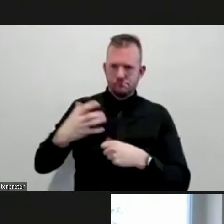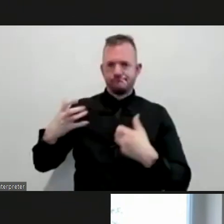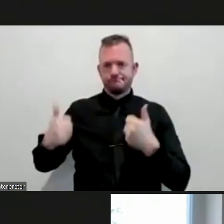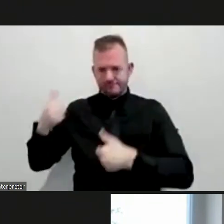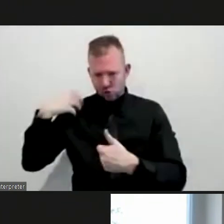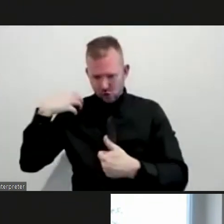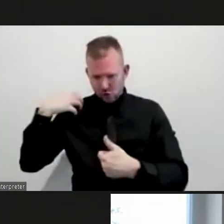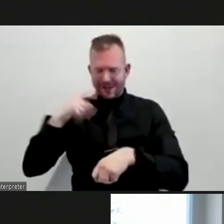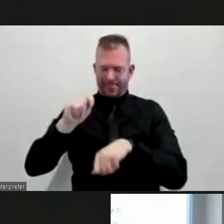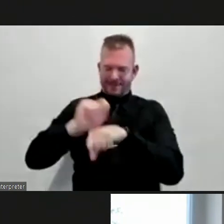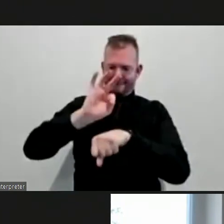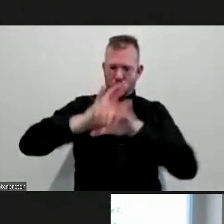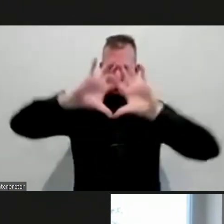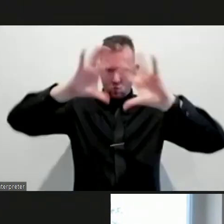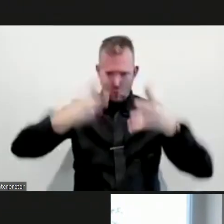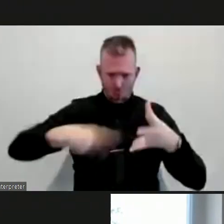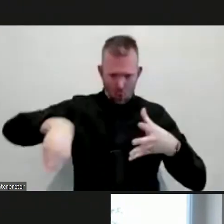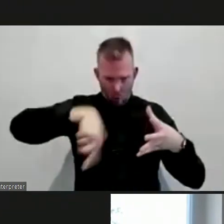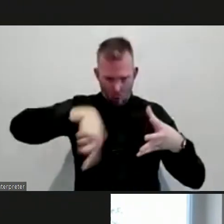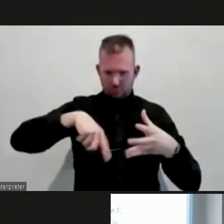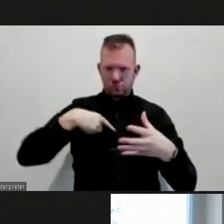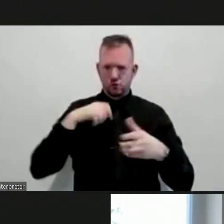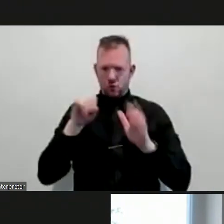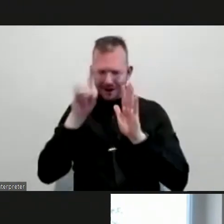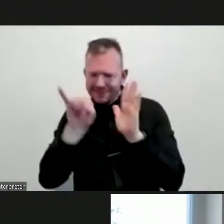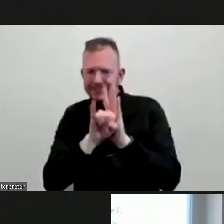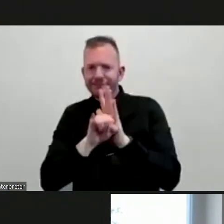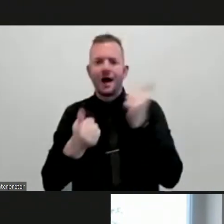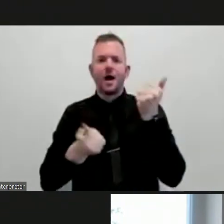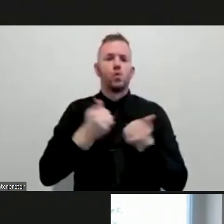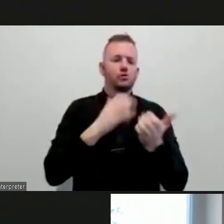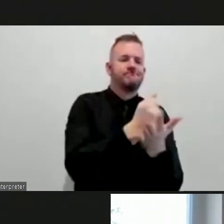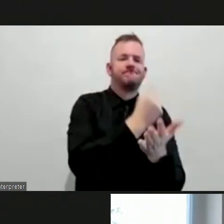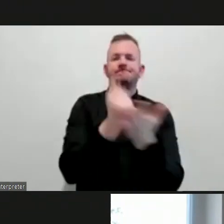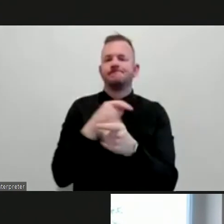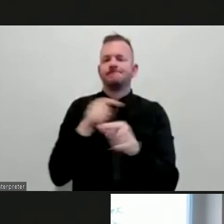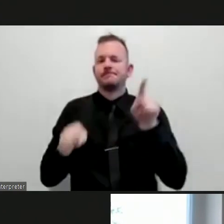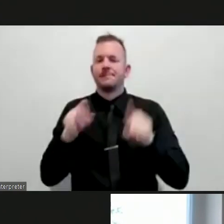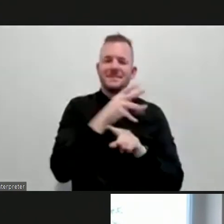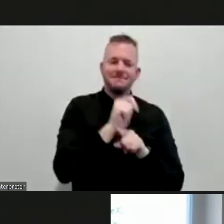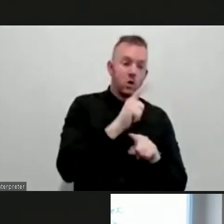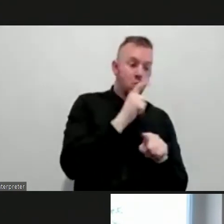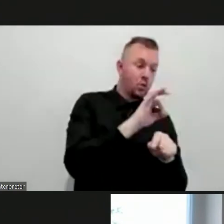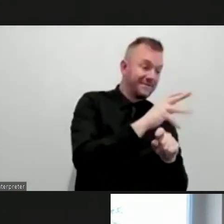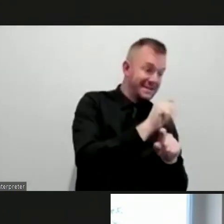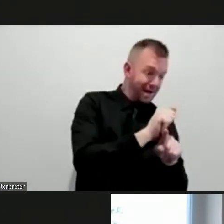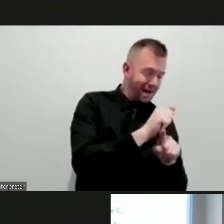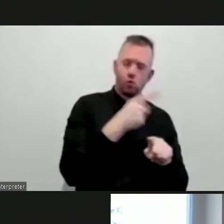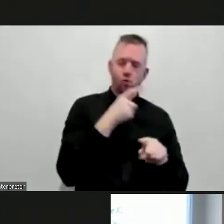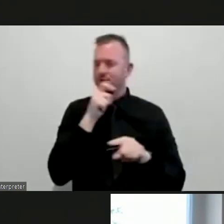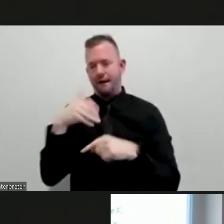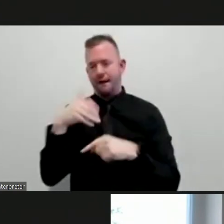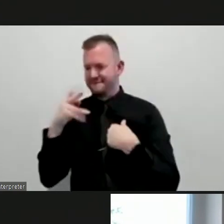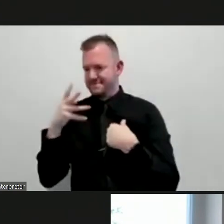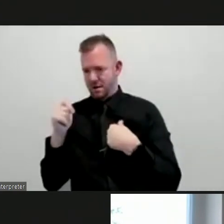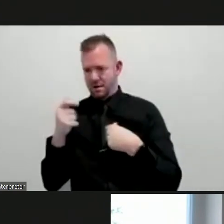sure that we're identifying the ones that can take advantage of that, and do the best we can to make them